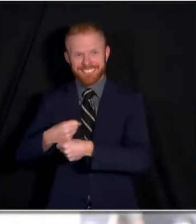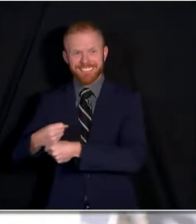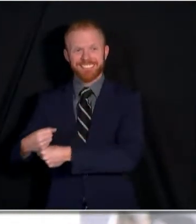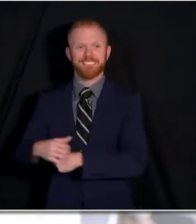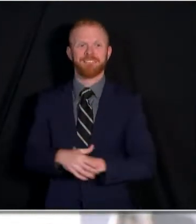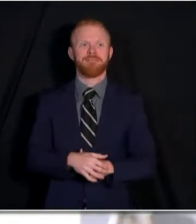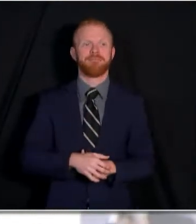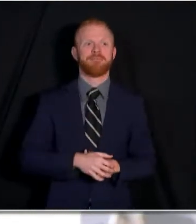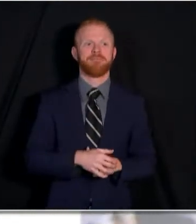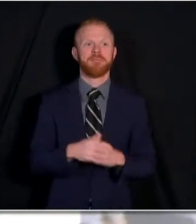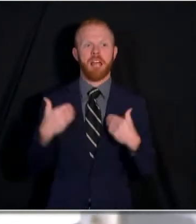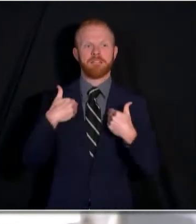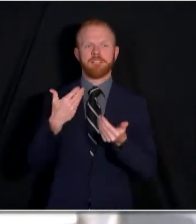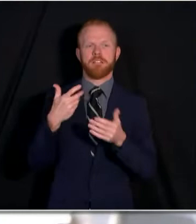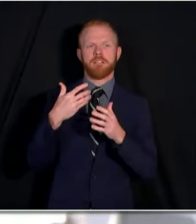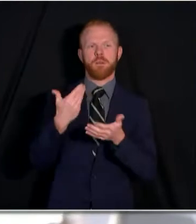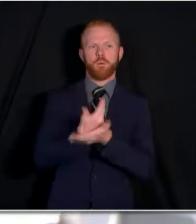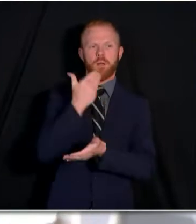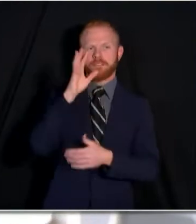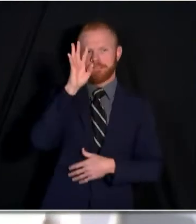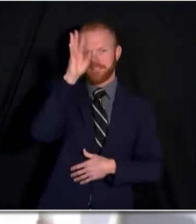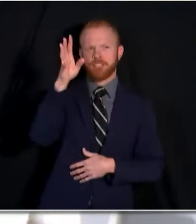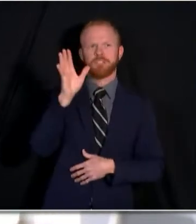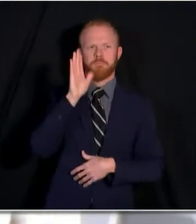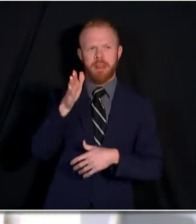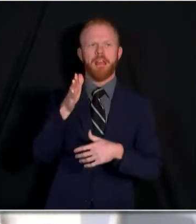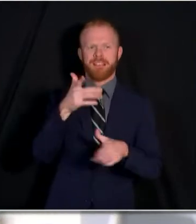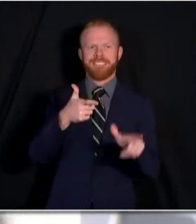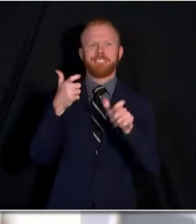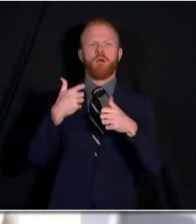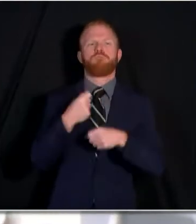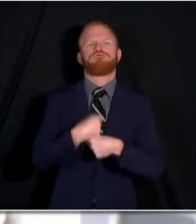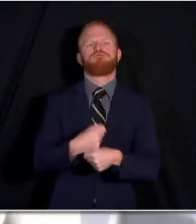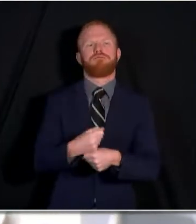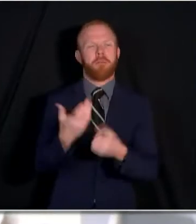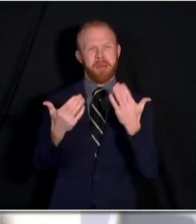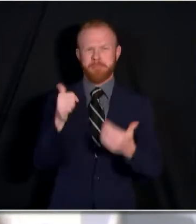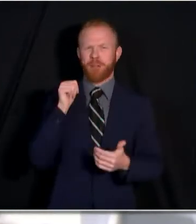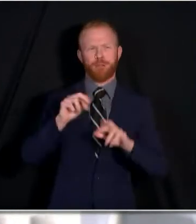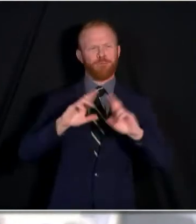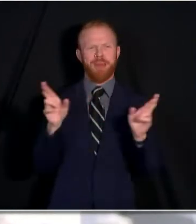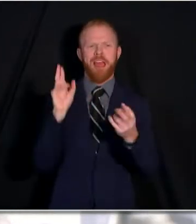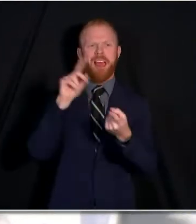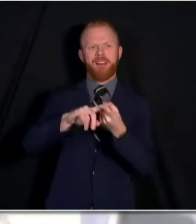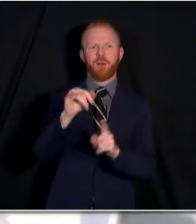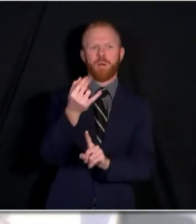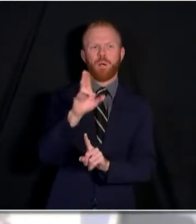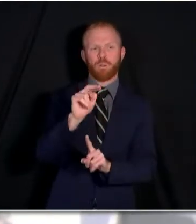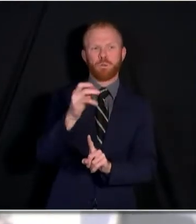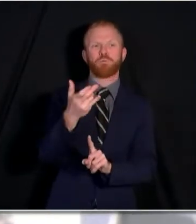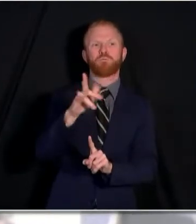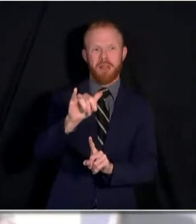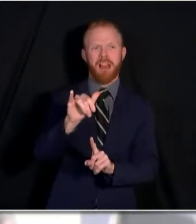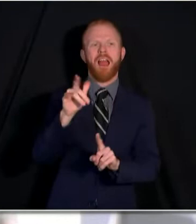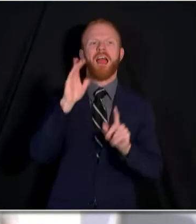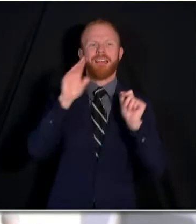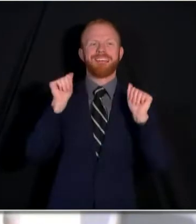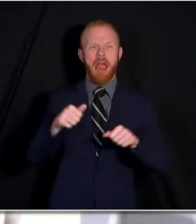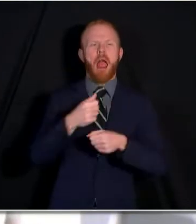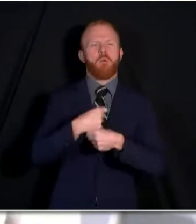at scale until roughly June, July. And so over the course of the next number of